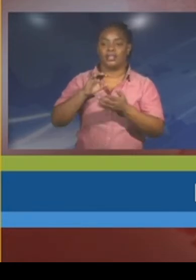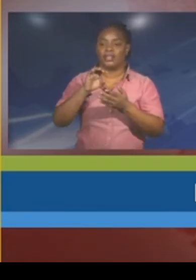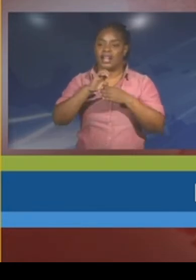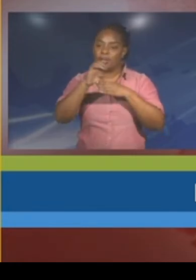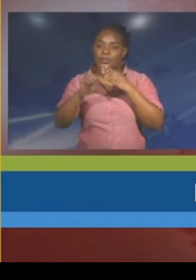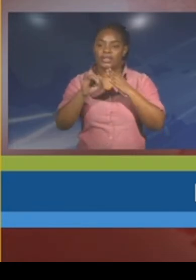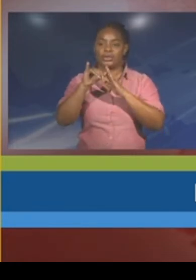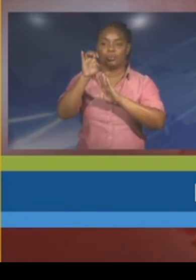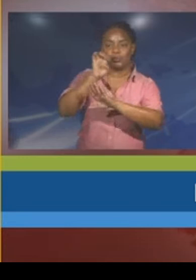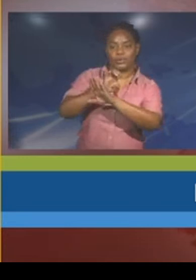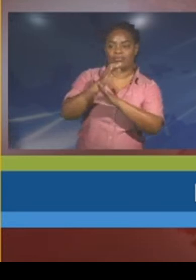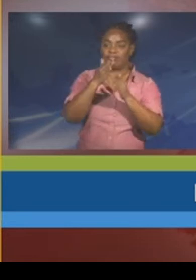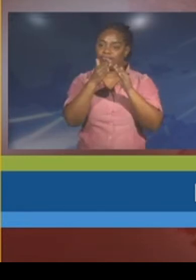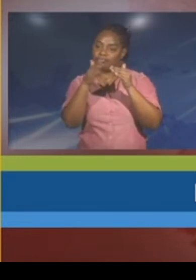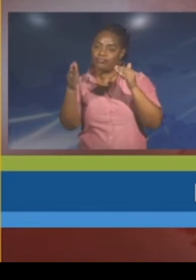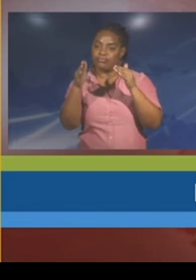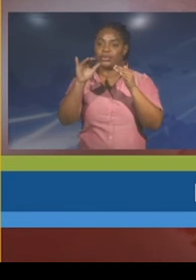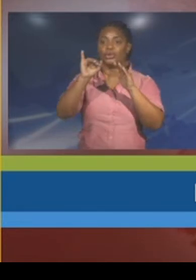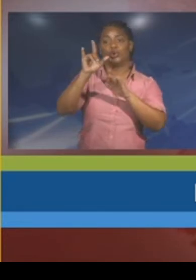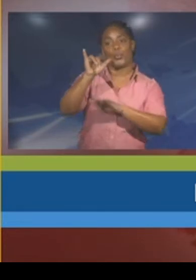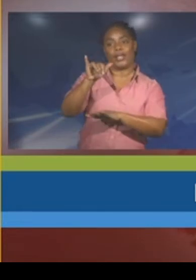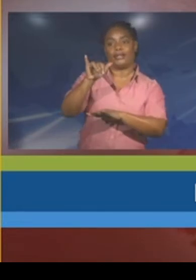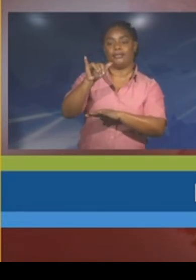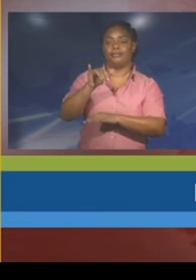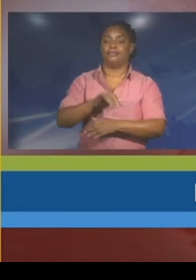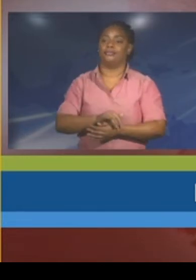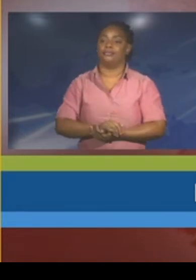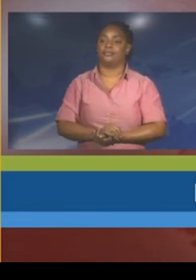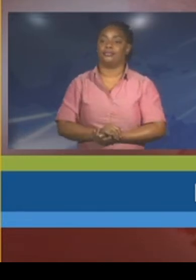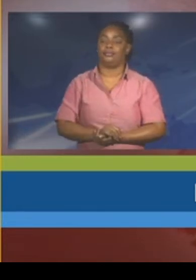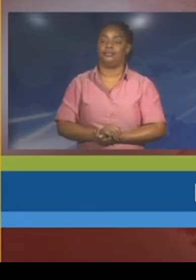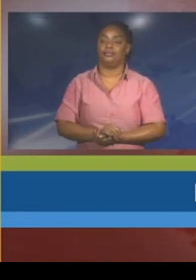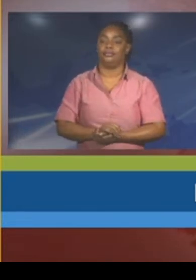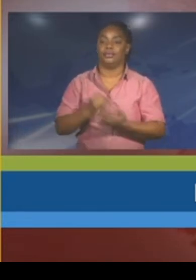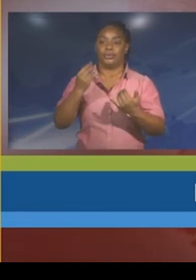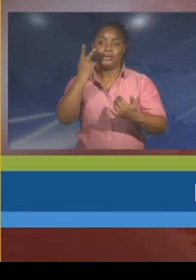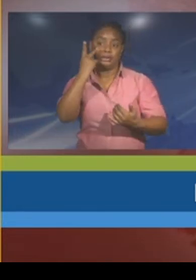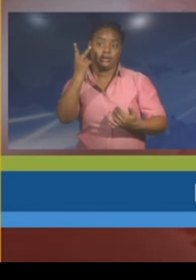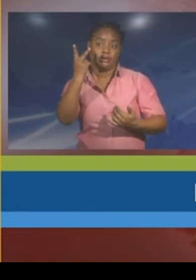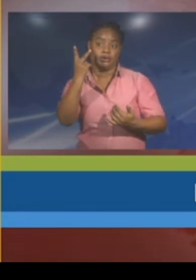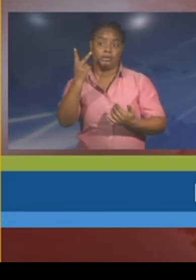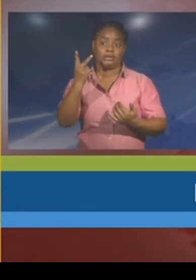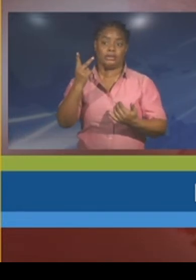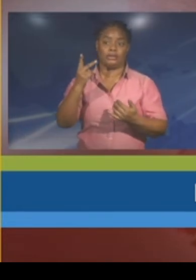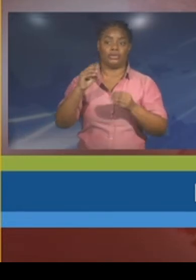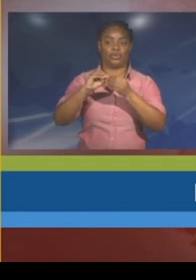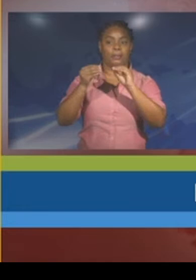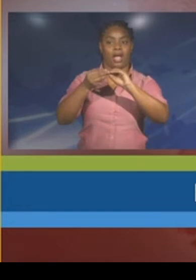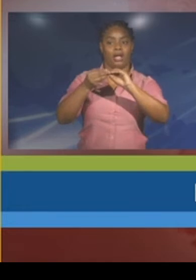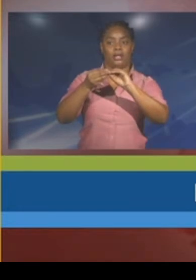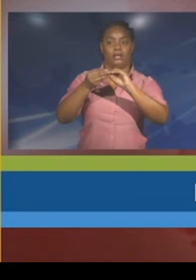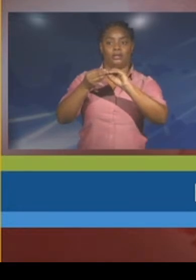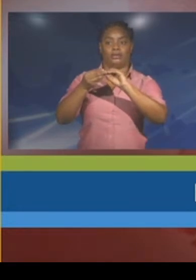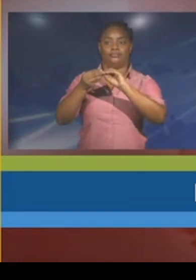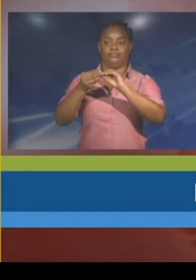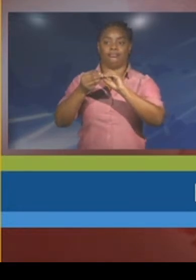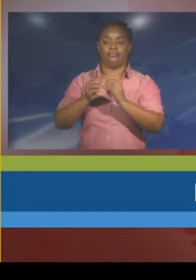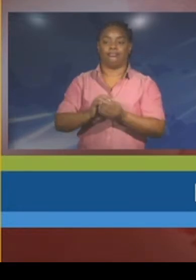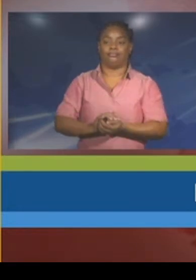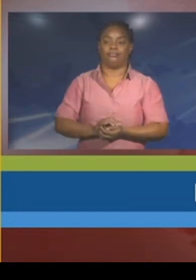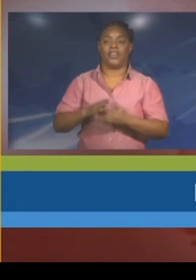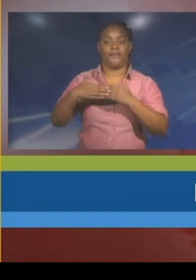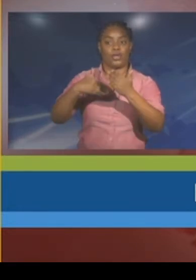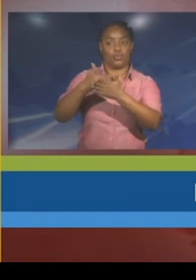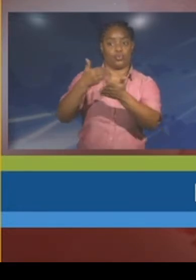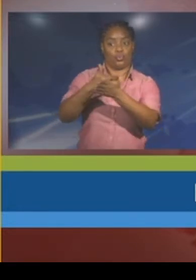we move to the next slide, that's really just the tabular version of what I just said, so we can move forward again to the slide after that, which gives us